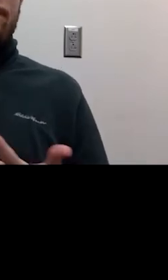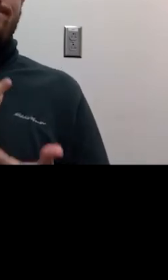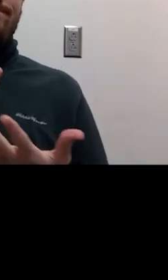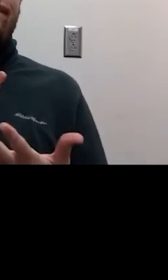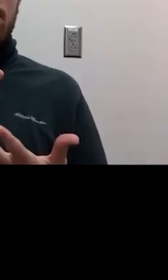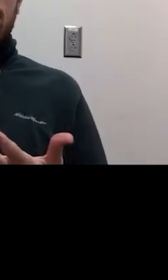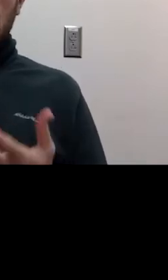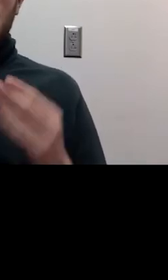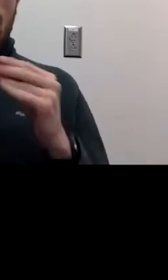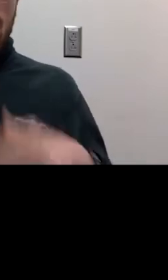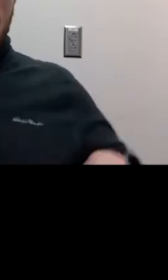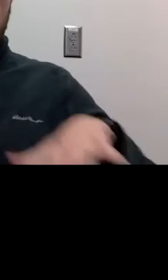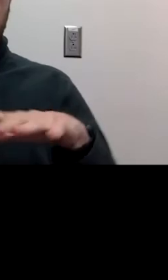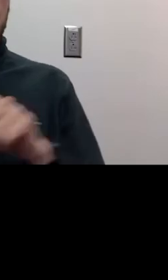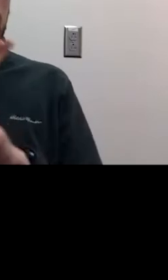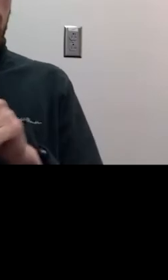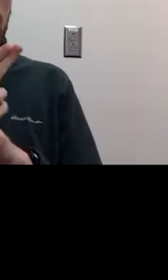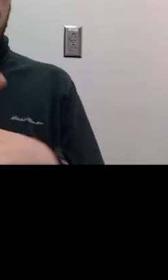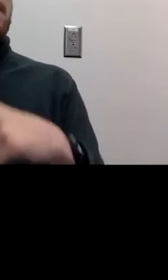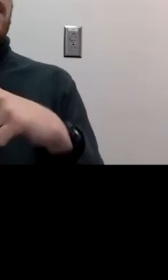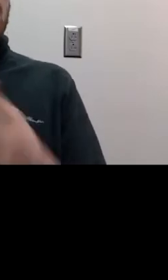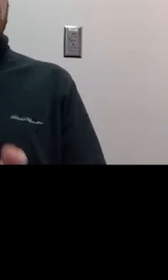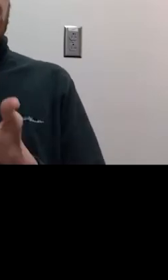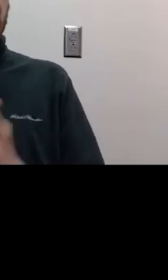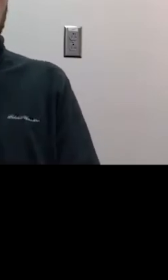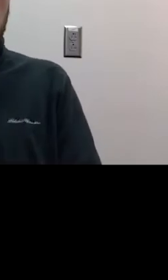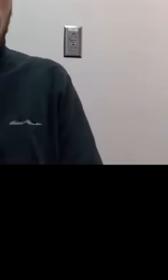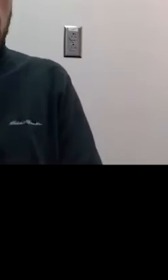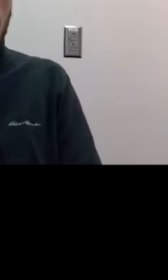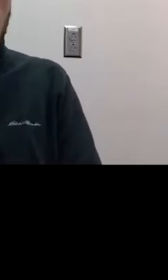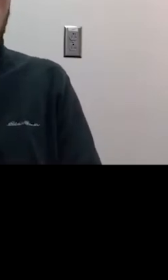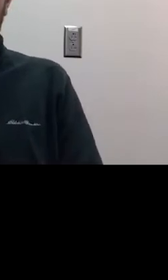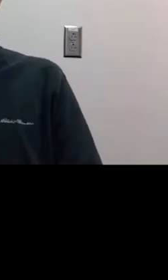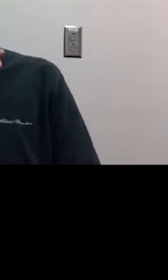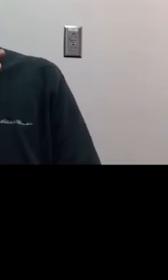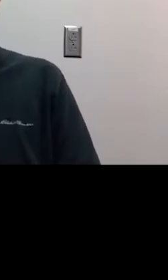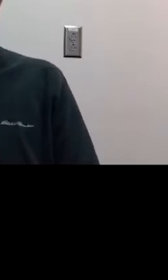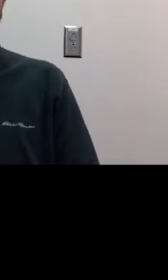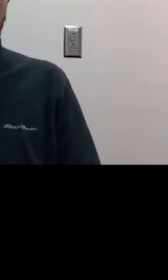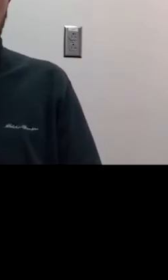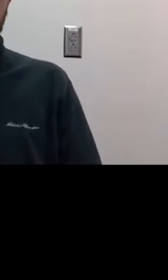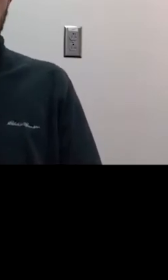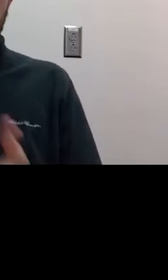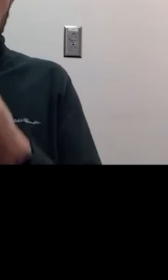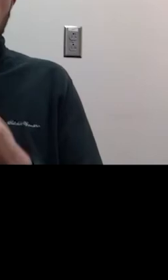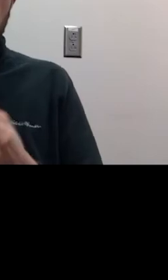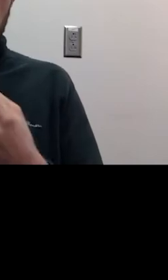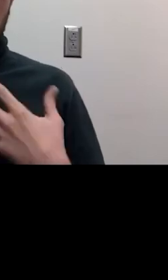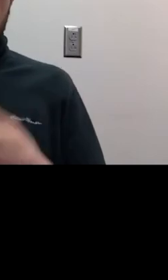land use, but also decrease transportation and therefore pollution needs related to